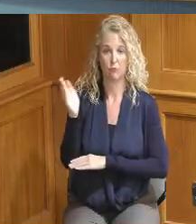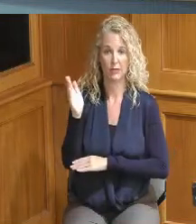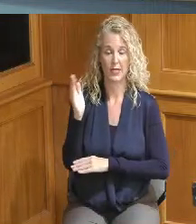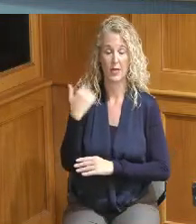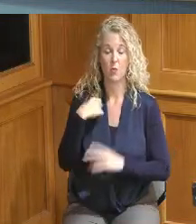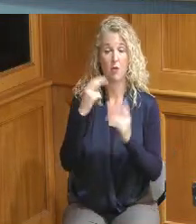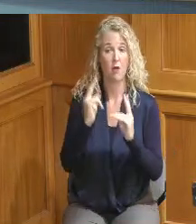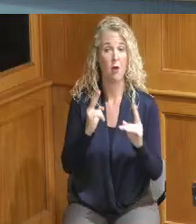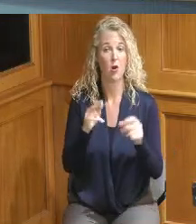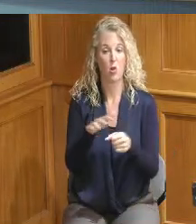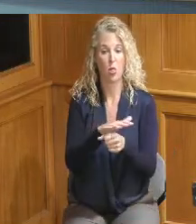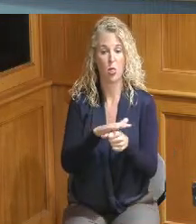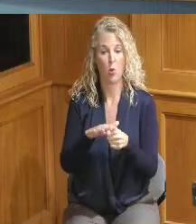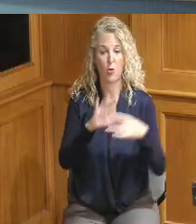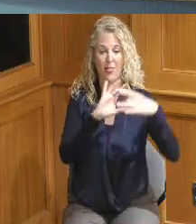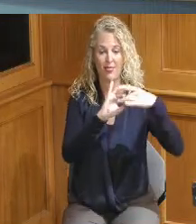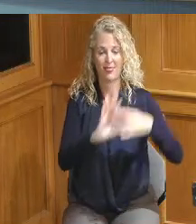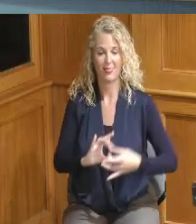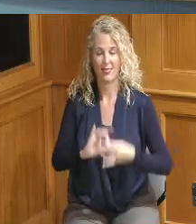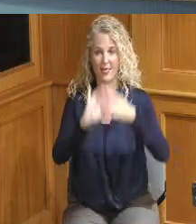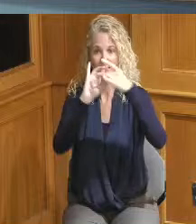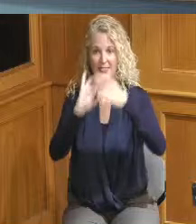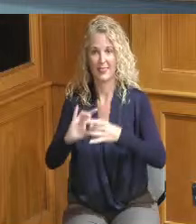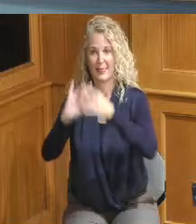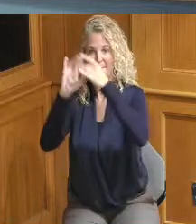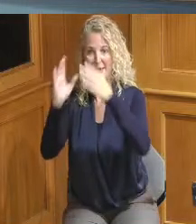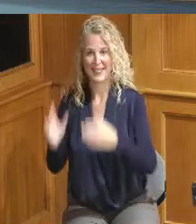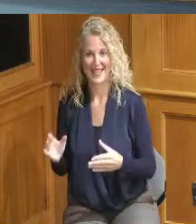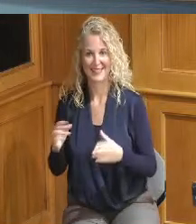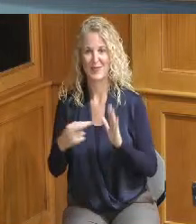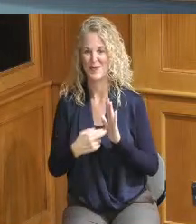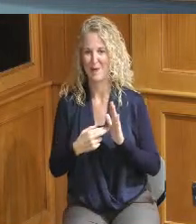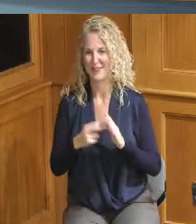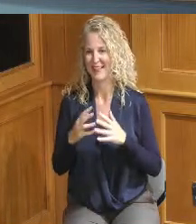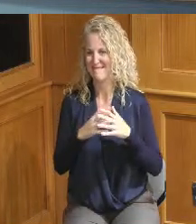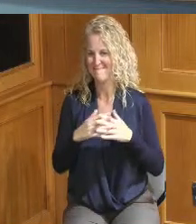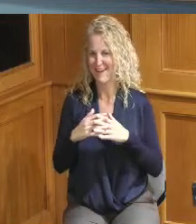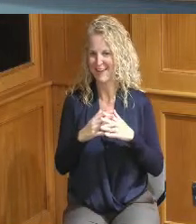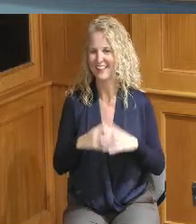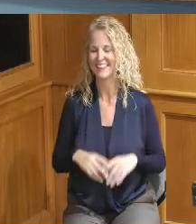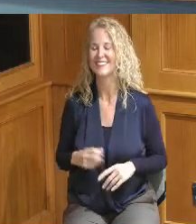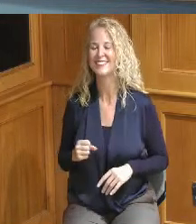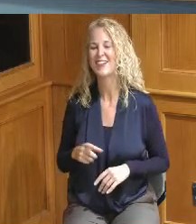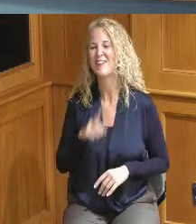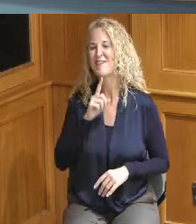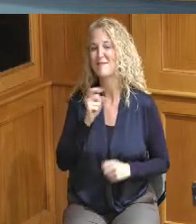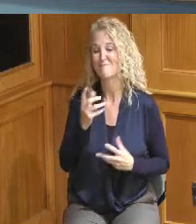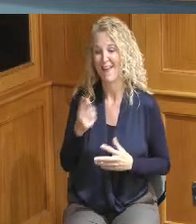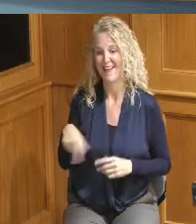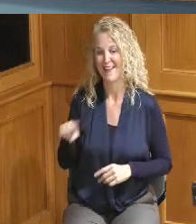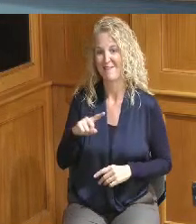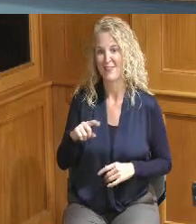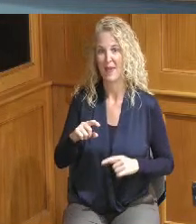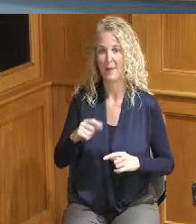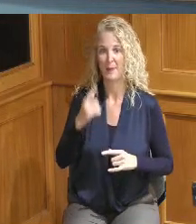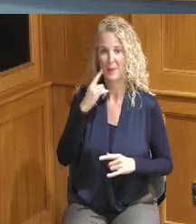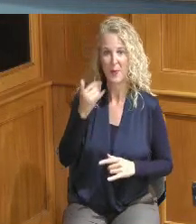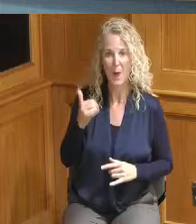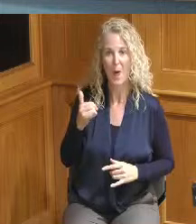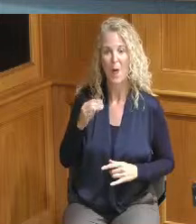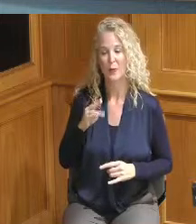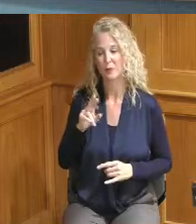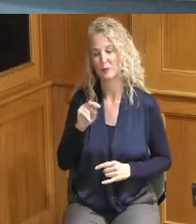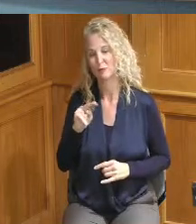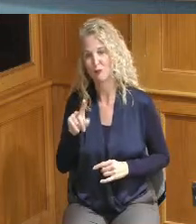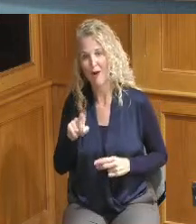local Olympians who represented our country and won. Many of them won gold and bronze and